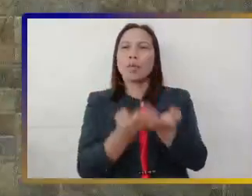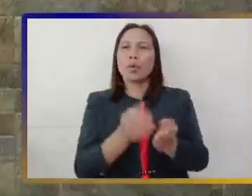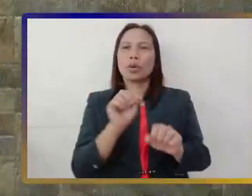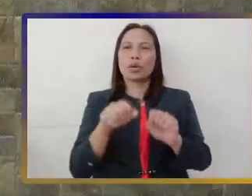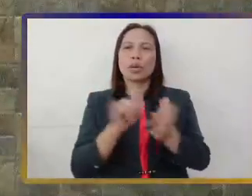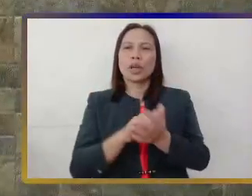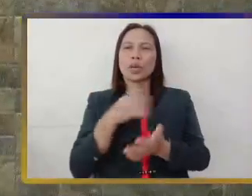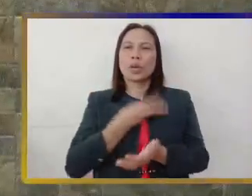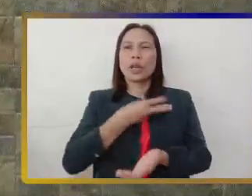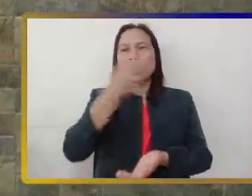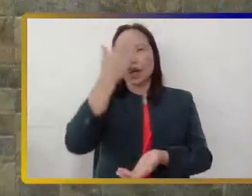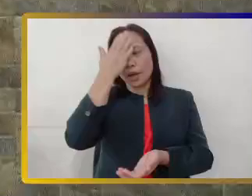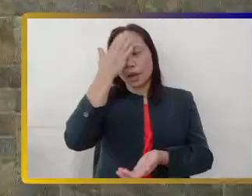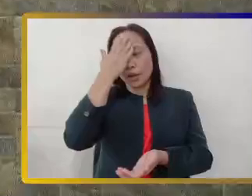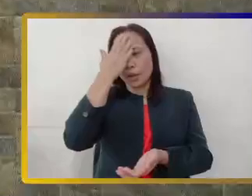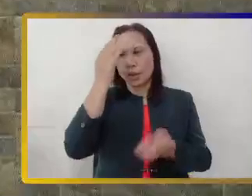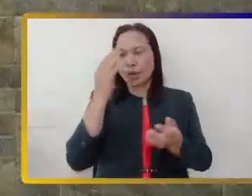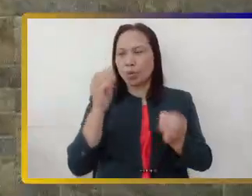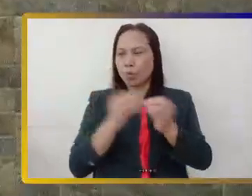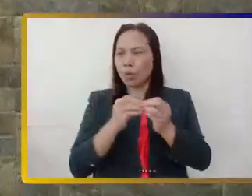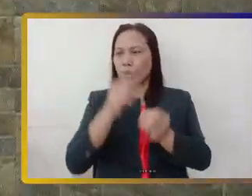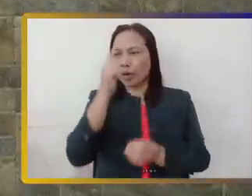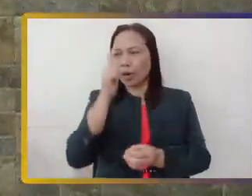bibl you see